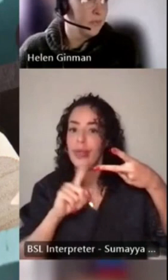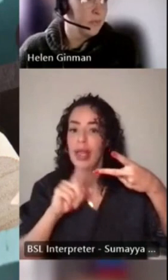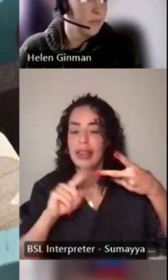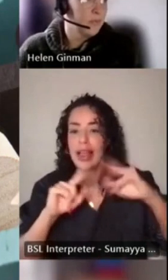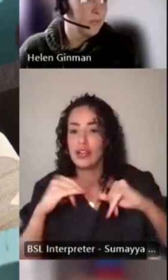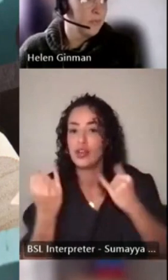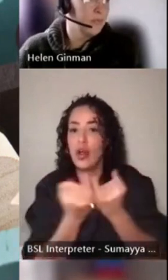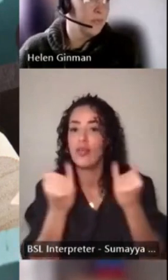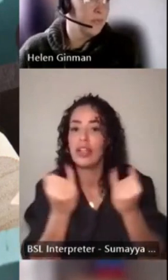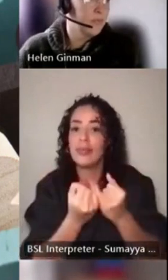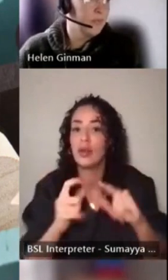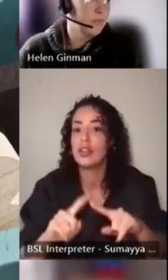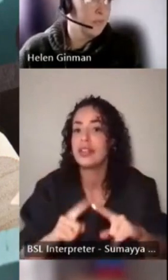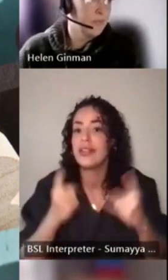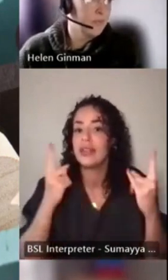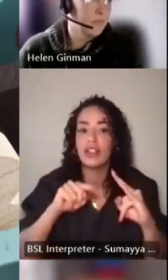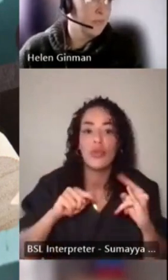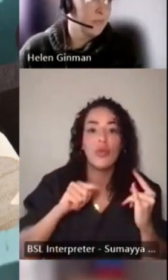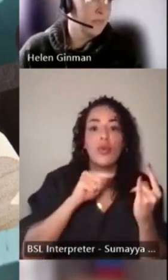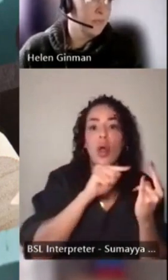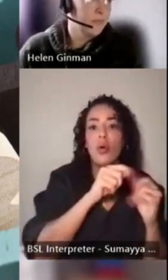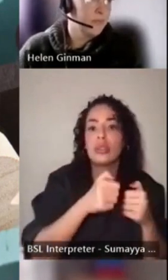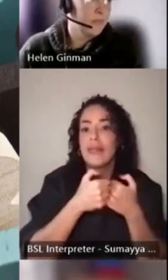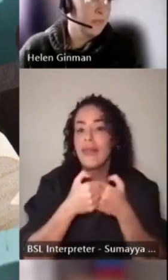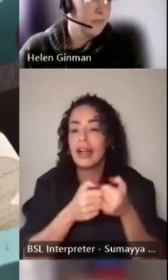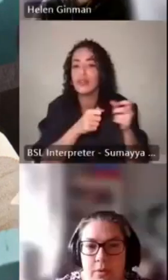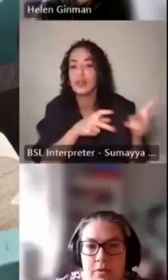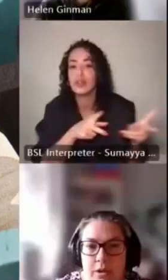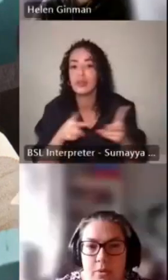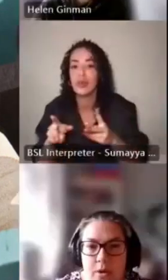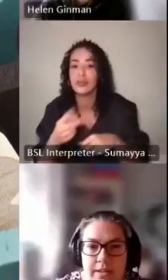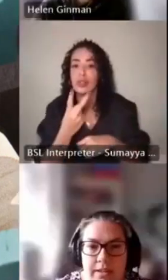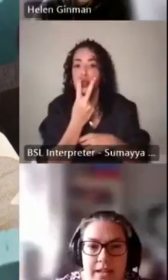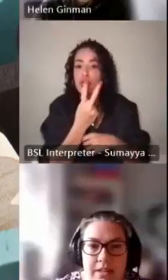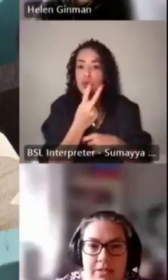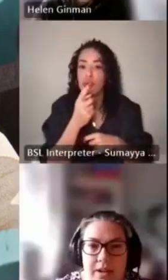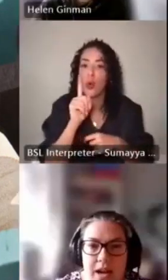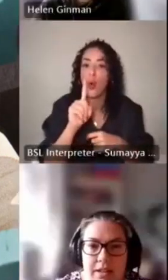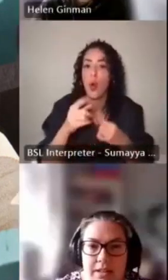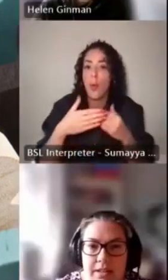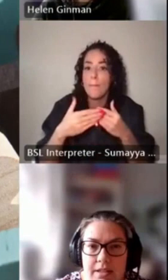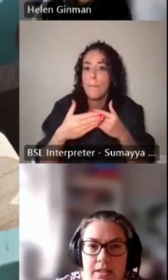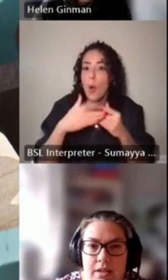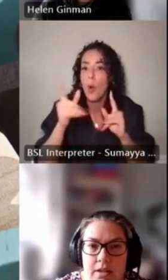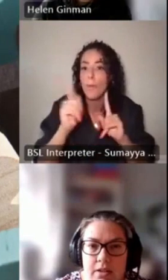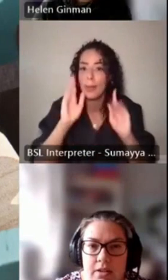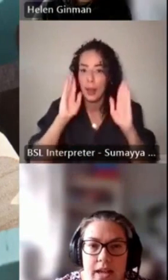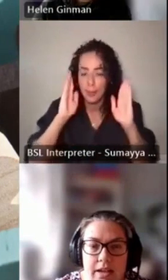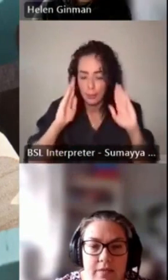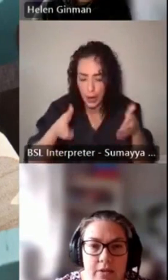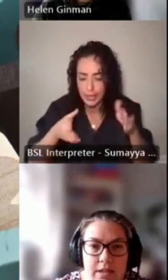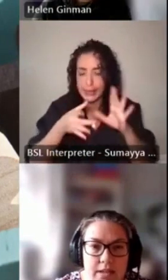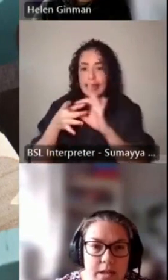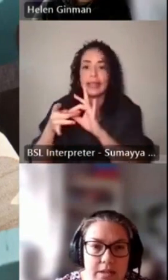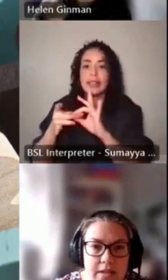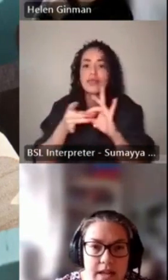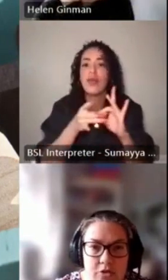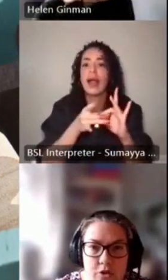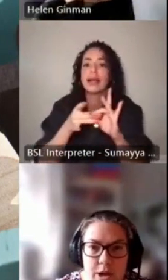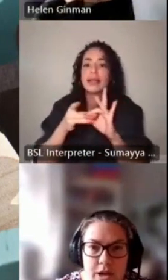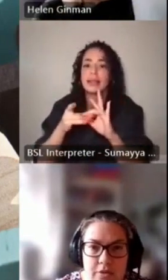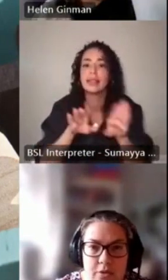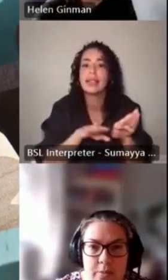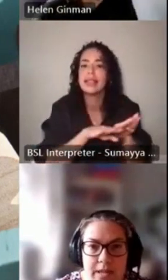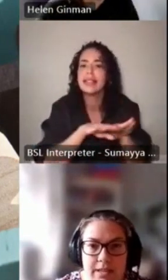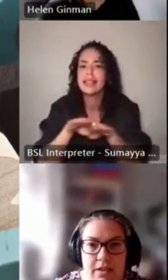goals, values, and styles between 2 or more people who are required to interact. So again, very similar to